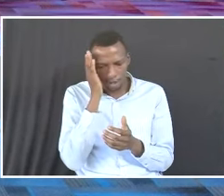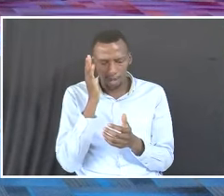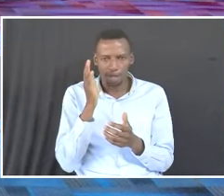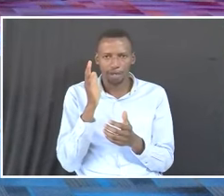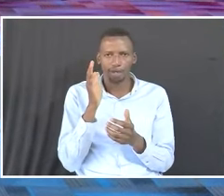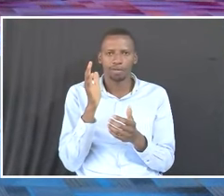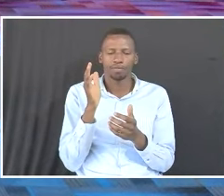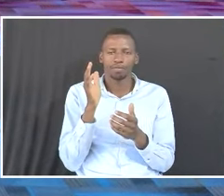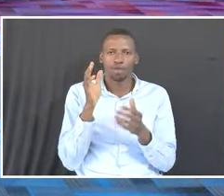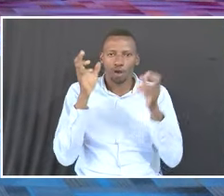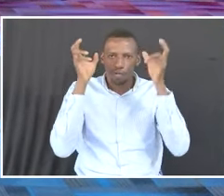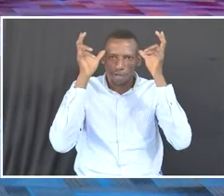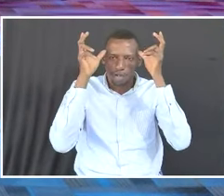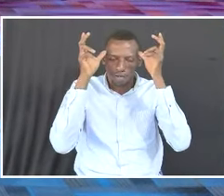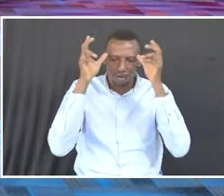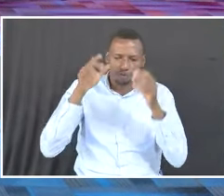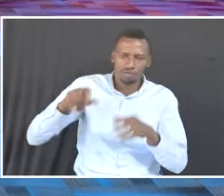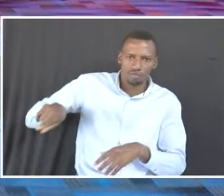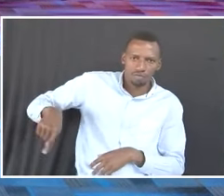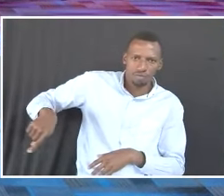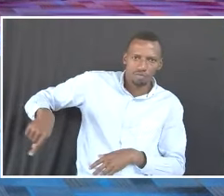is smashed.